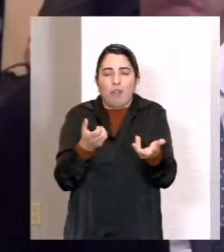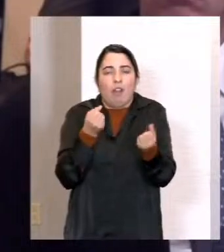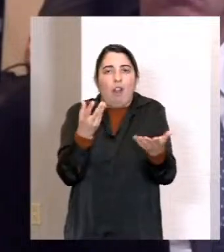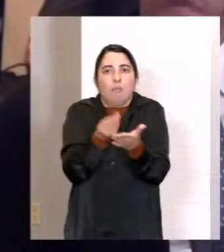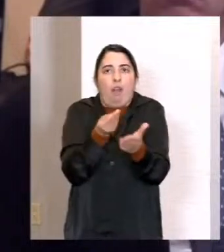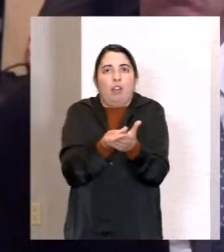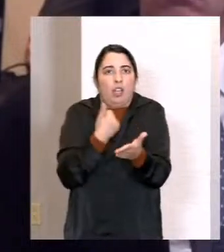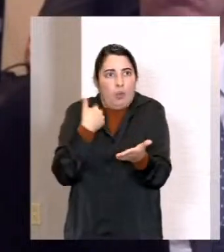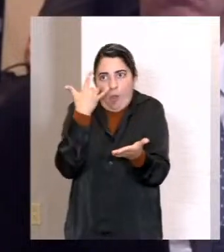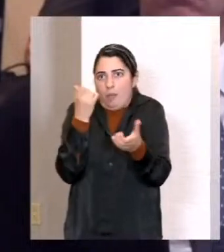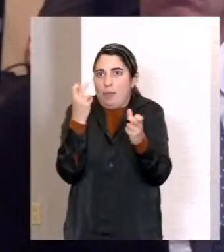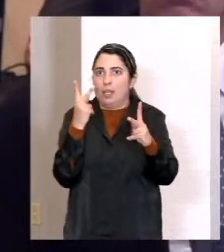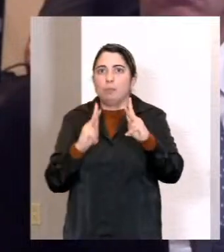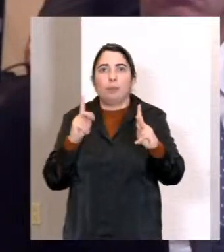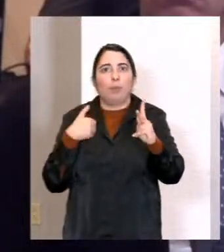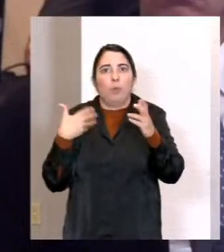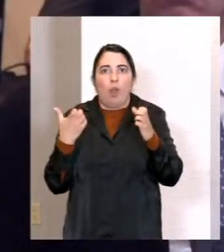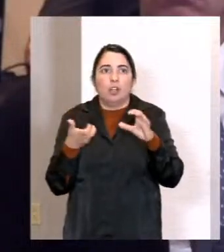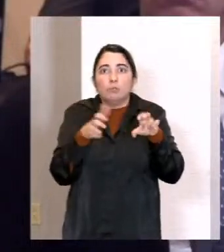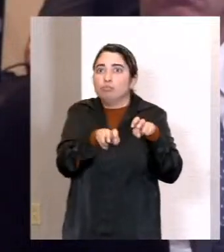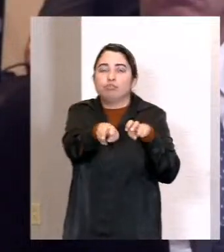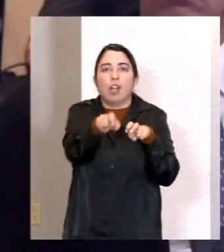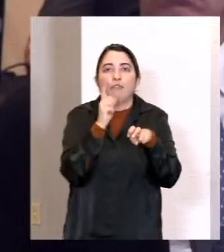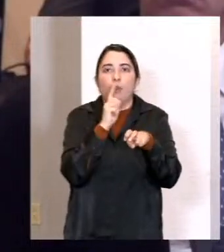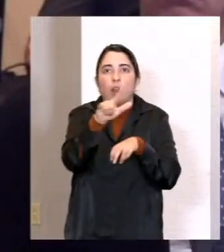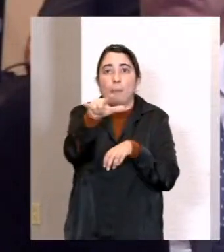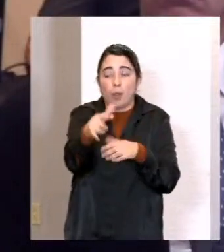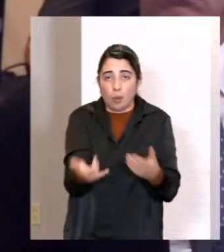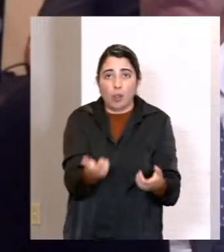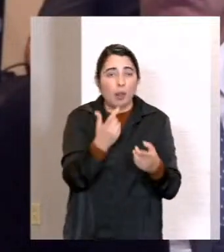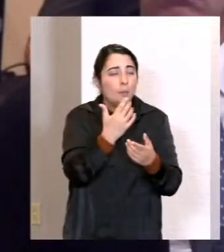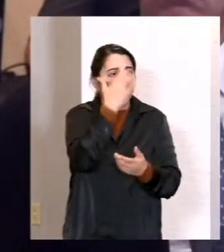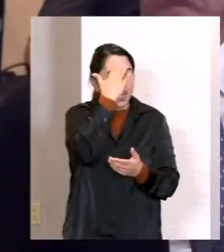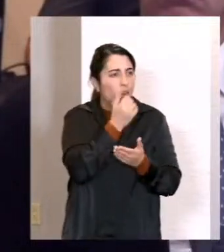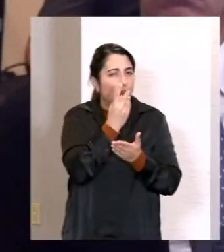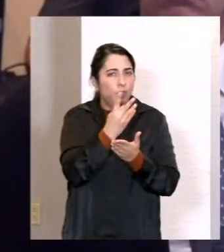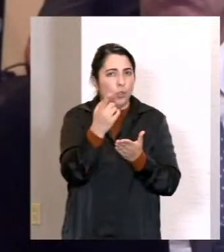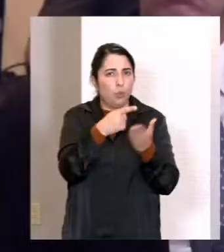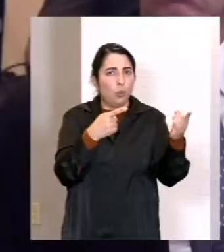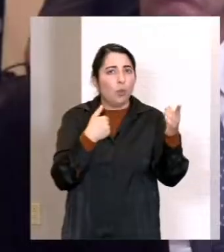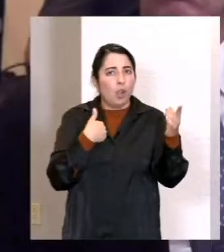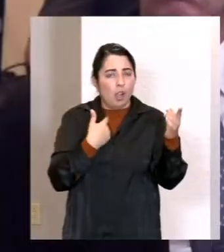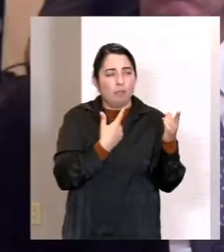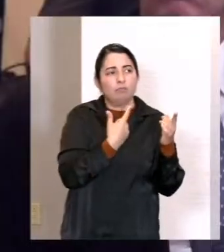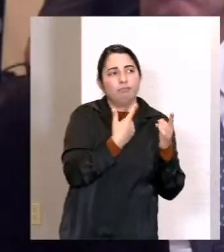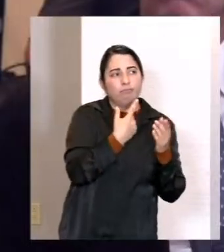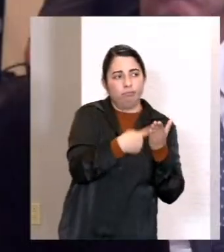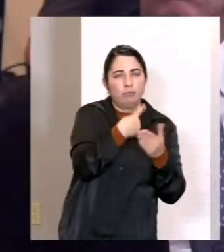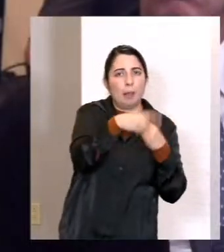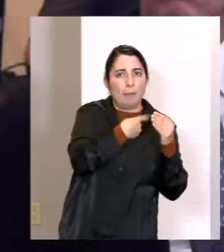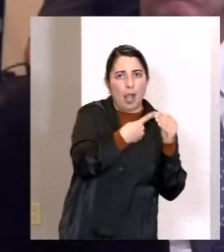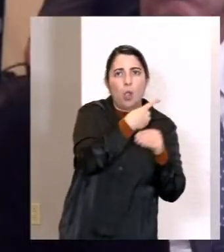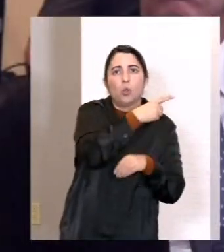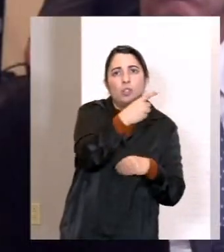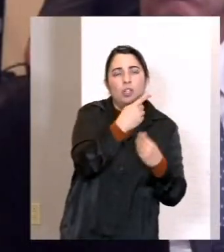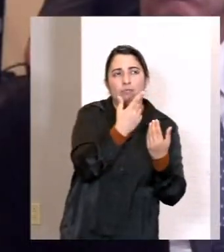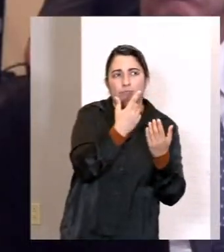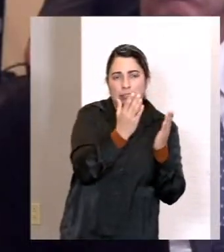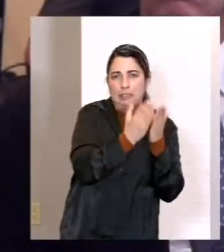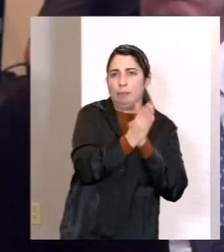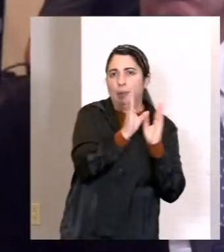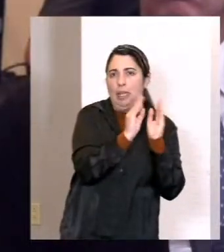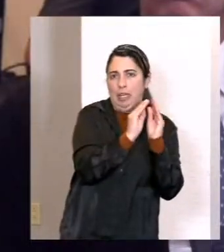this gentleman said, that one of these days, Stewart Airport, I remember going to the hearings on that, which I believe